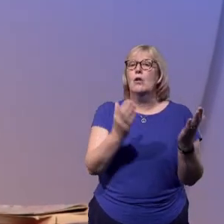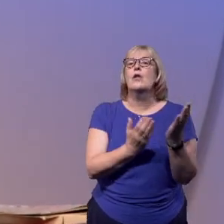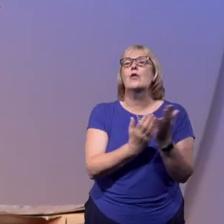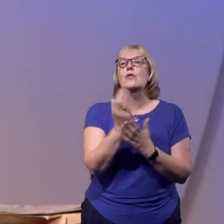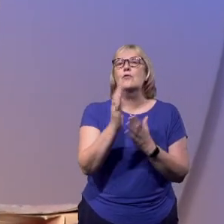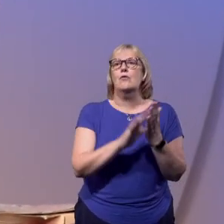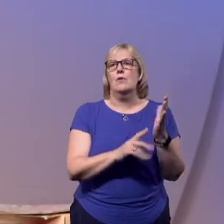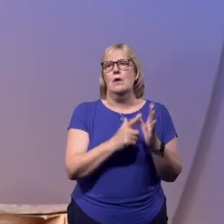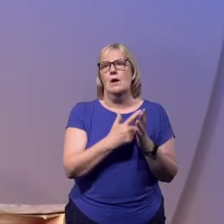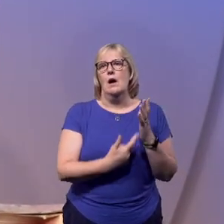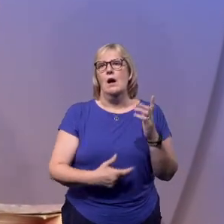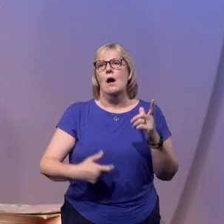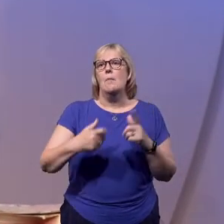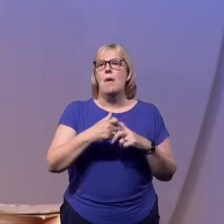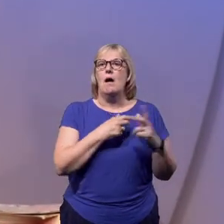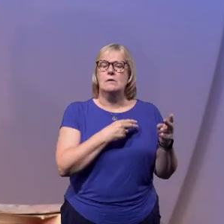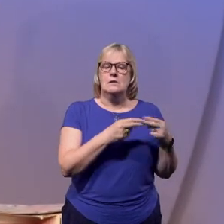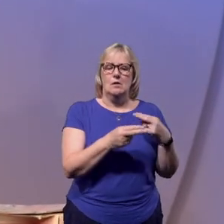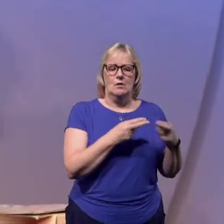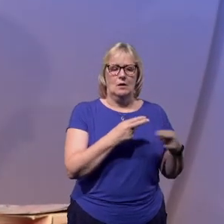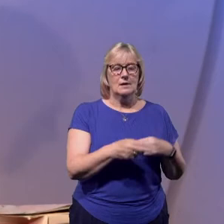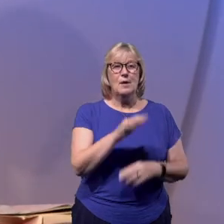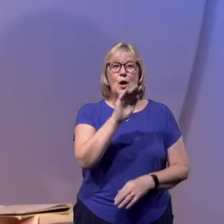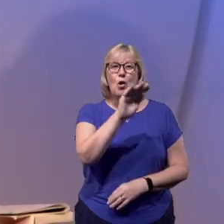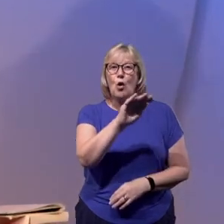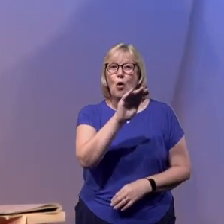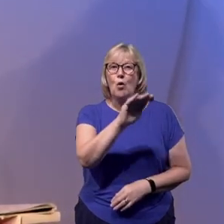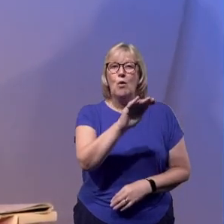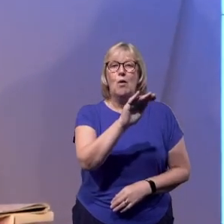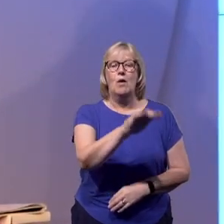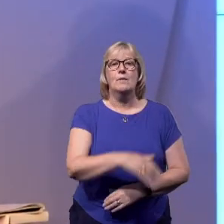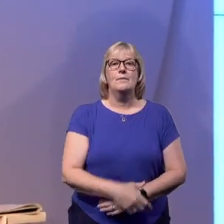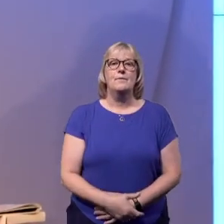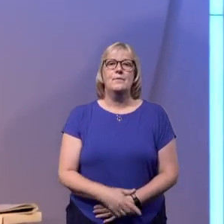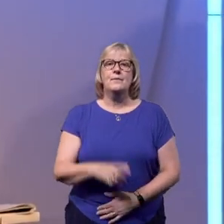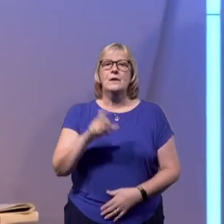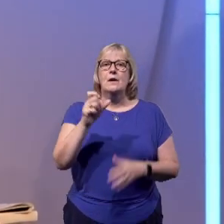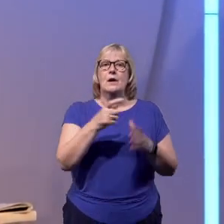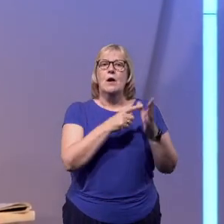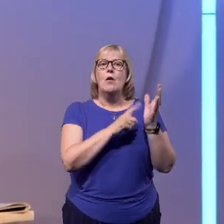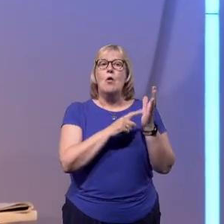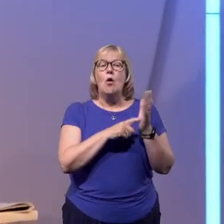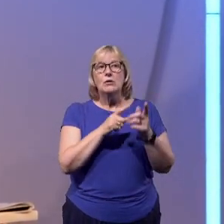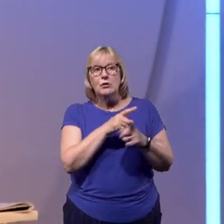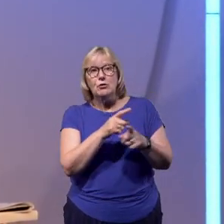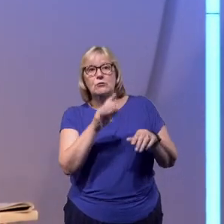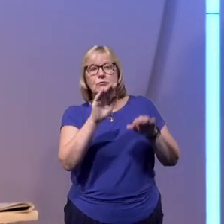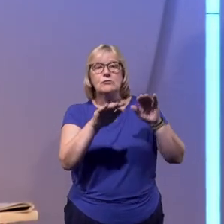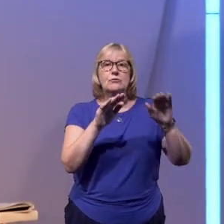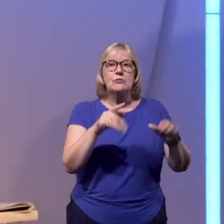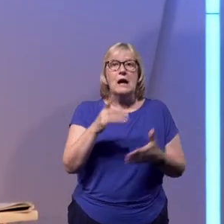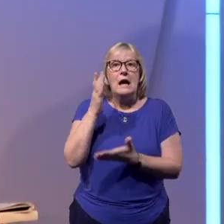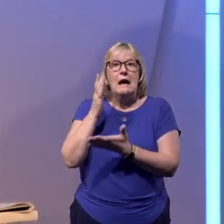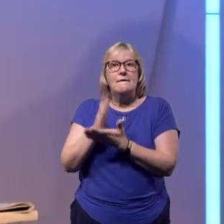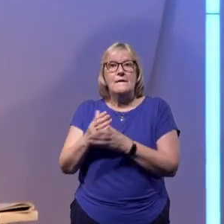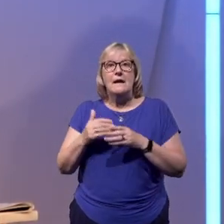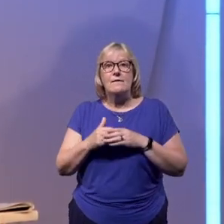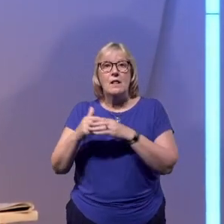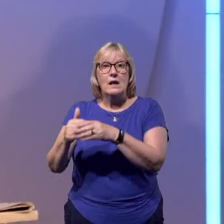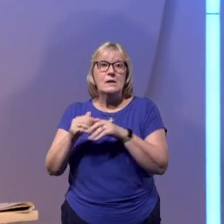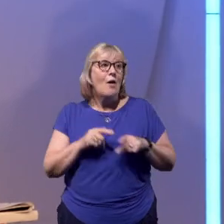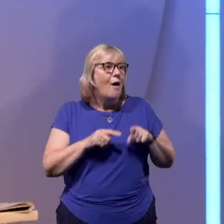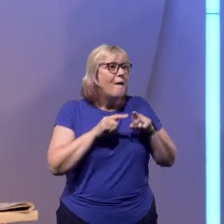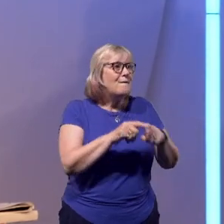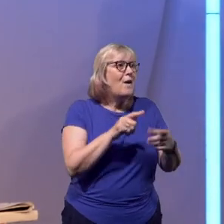gospel. So here's the call that we come to. What does it mean to be a faithful leader? Well, don't look at the disciples.